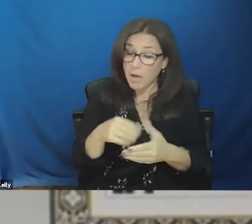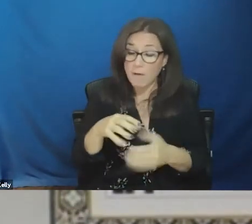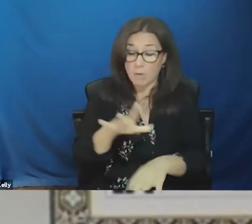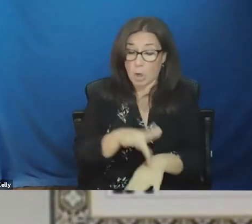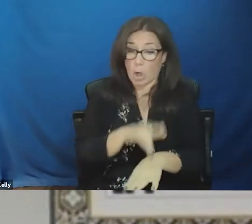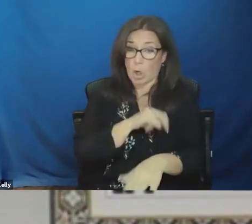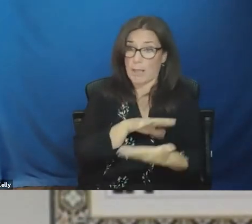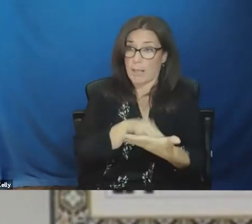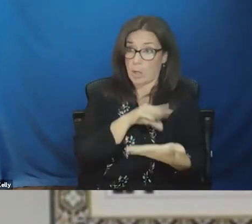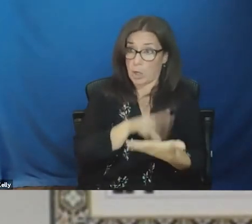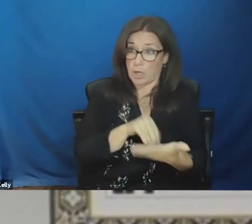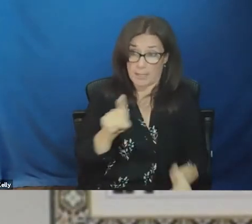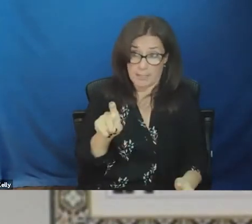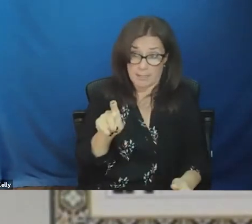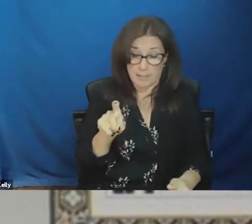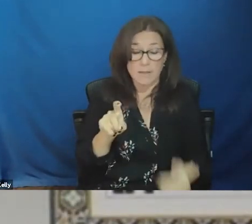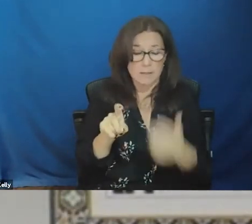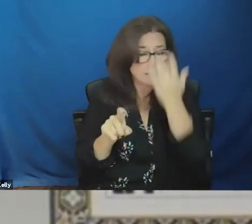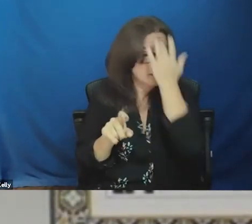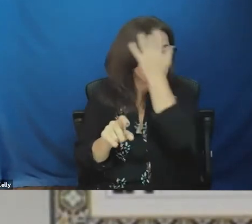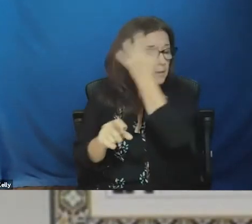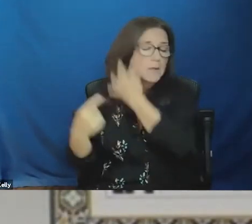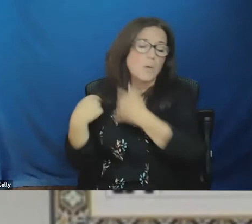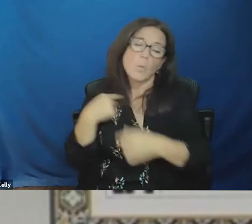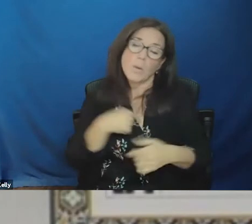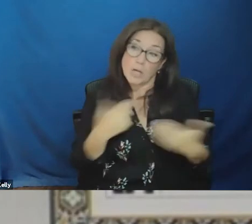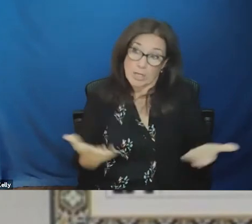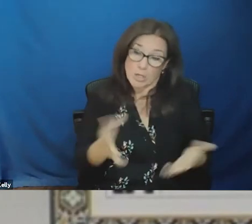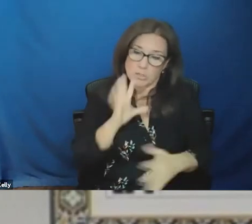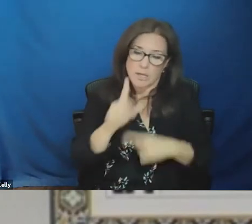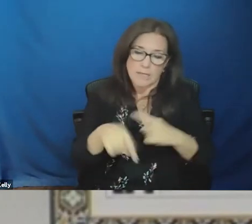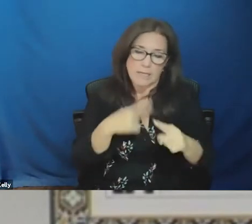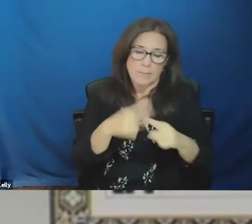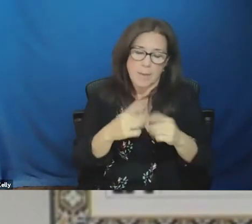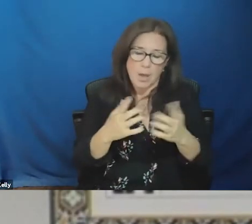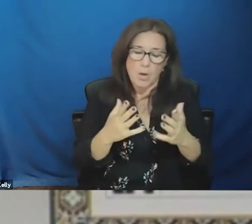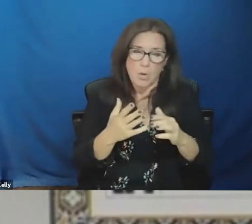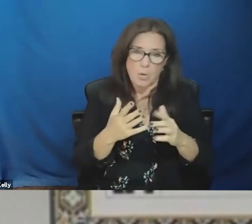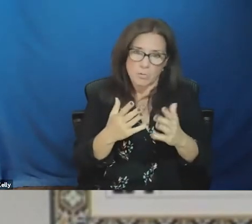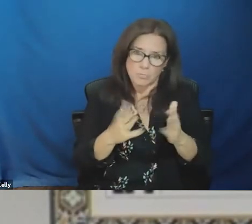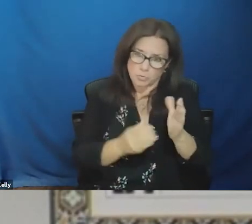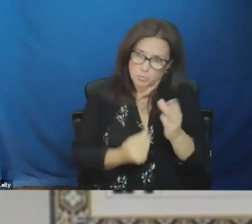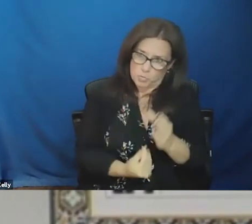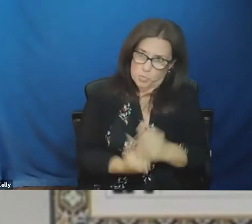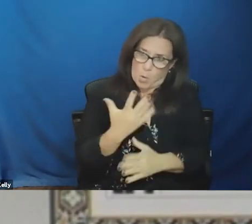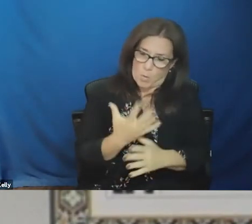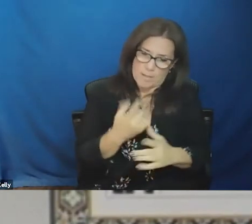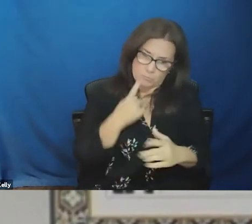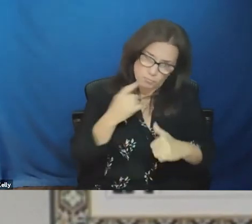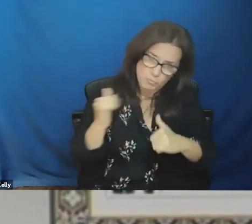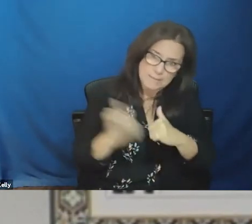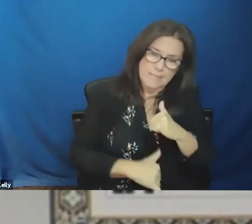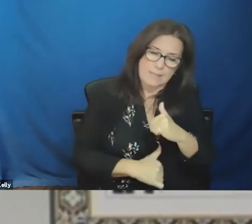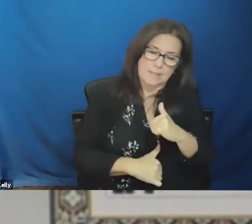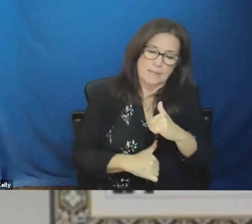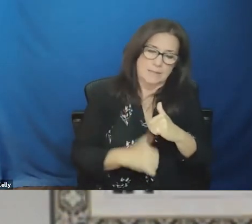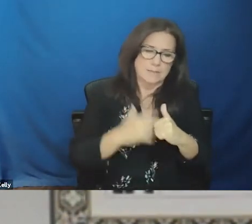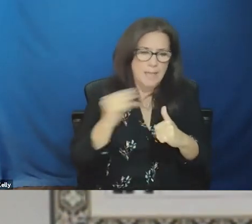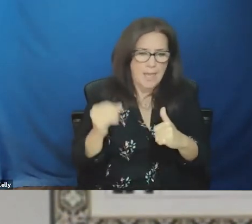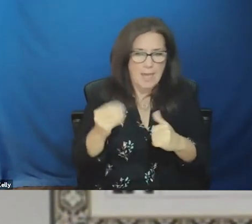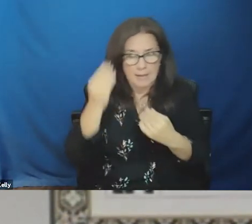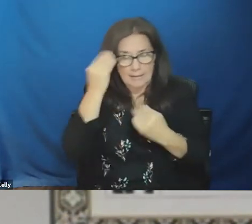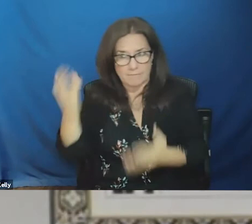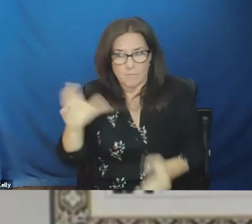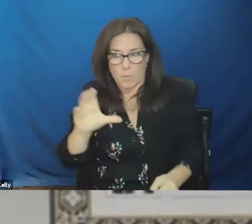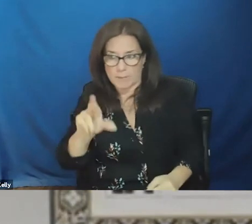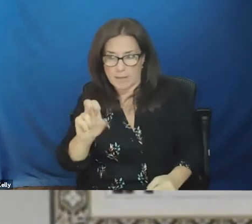this, because the main things that we're talking about, building resilience, trauma-informed care, how are we marrying those two? Because some of this can